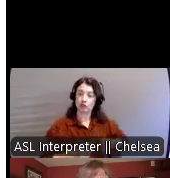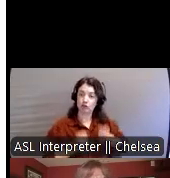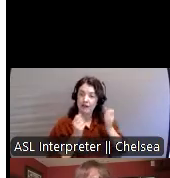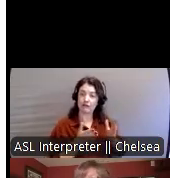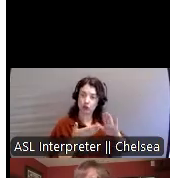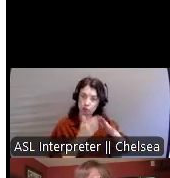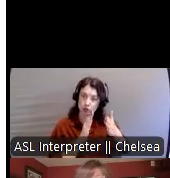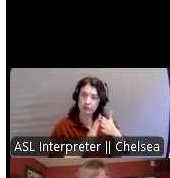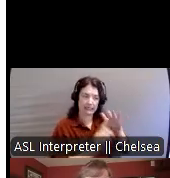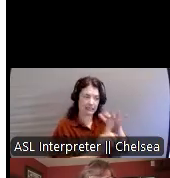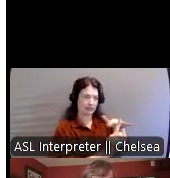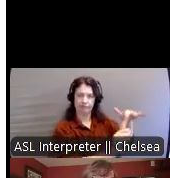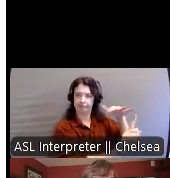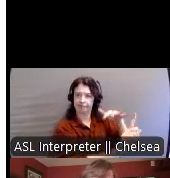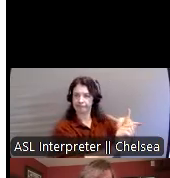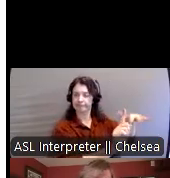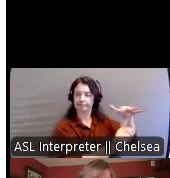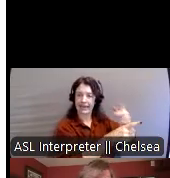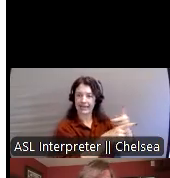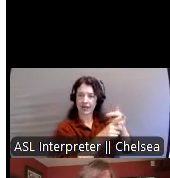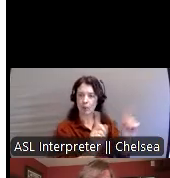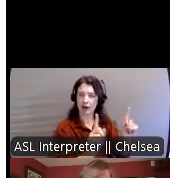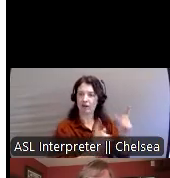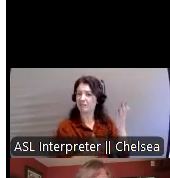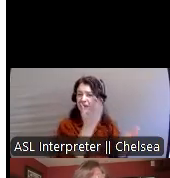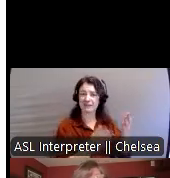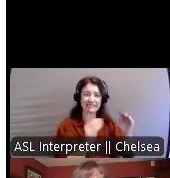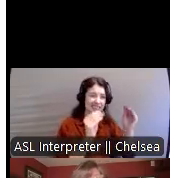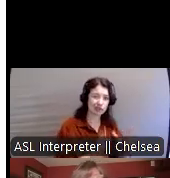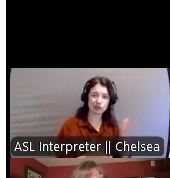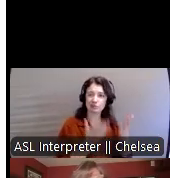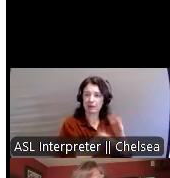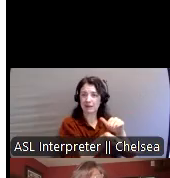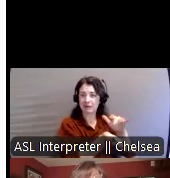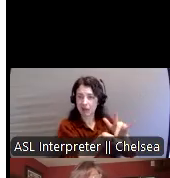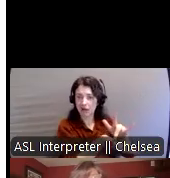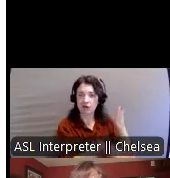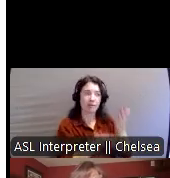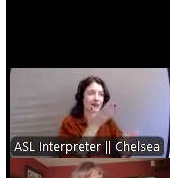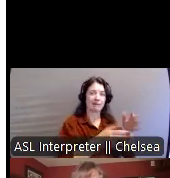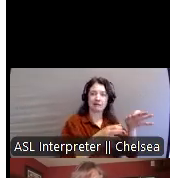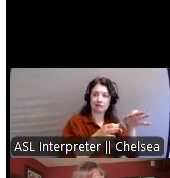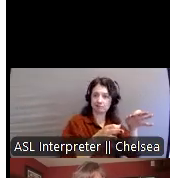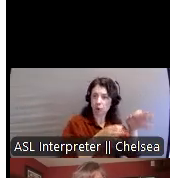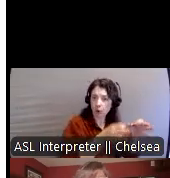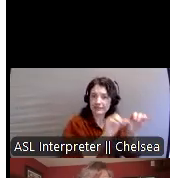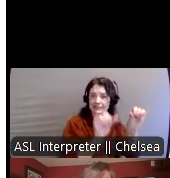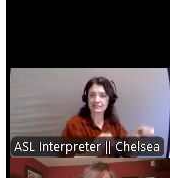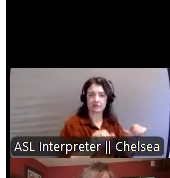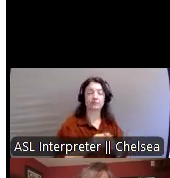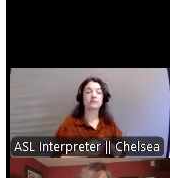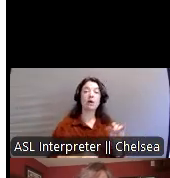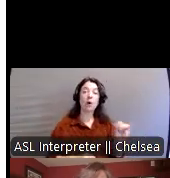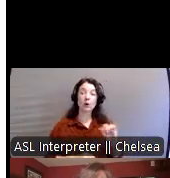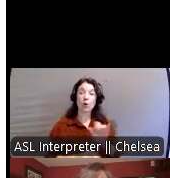centers, shelters, victim services, the list goes on. And in regards to confidentiality, keep your dialogue